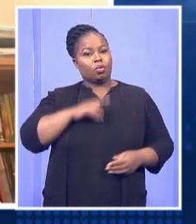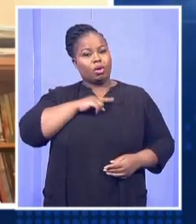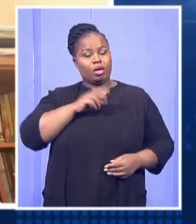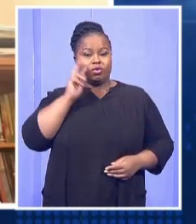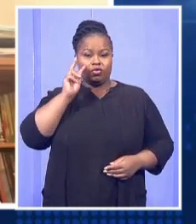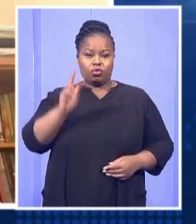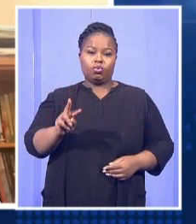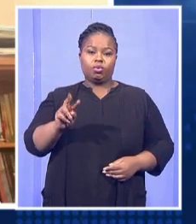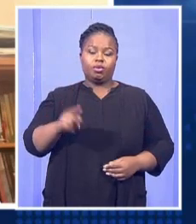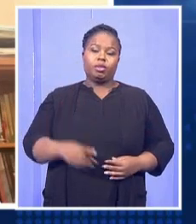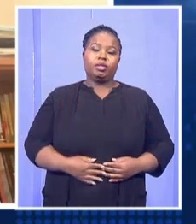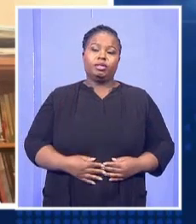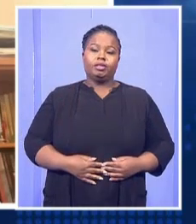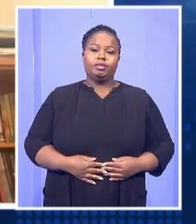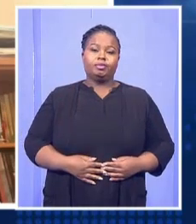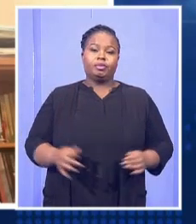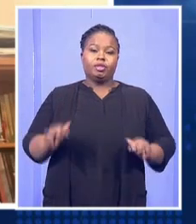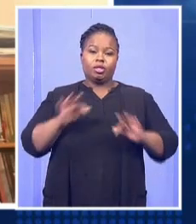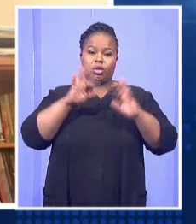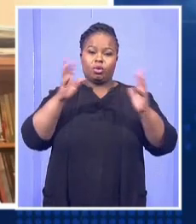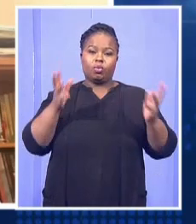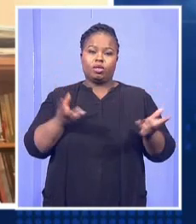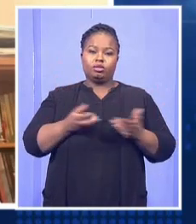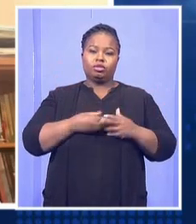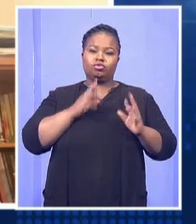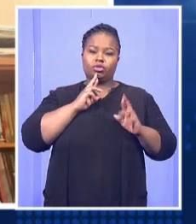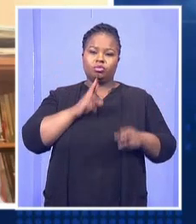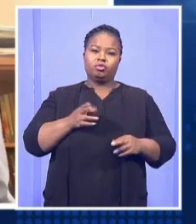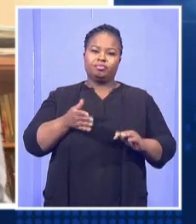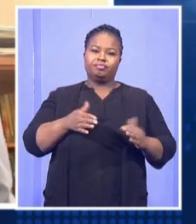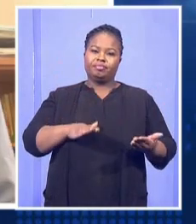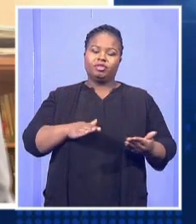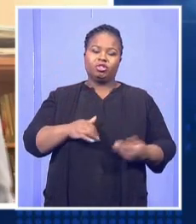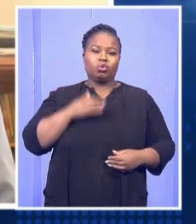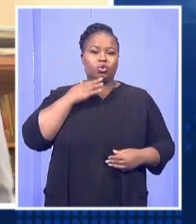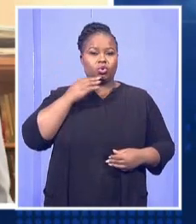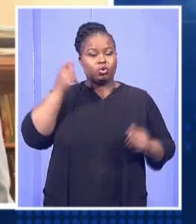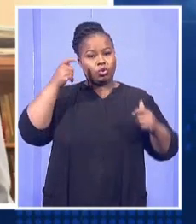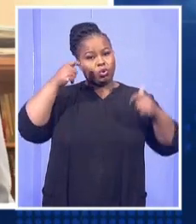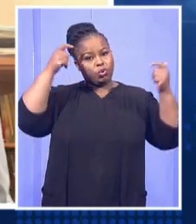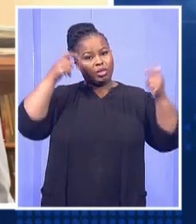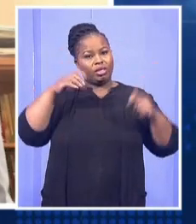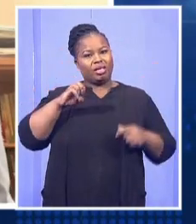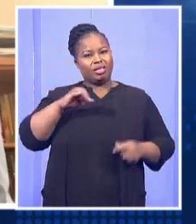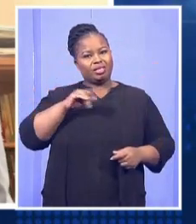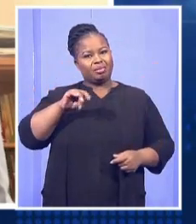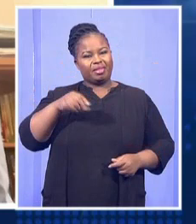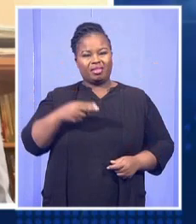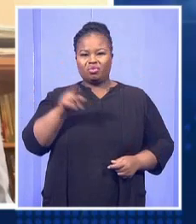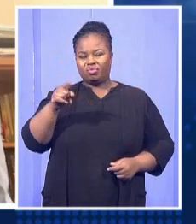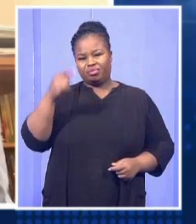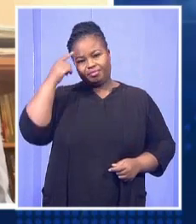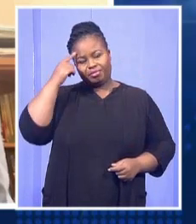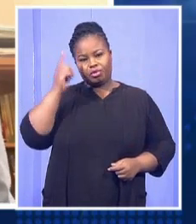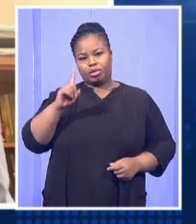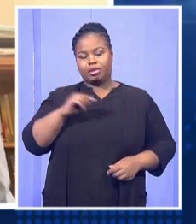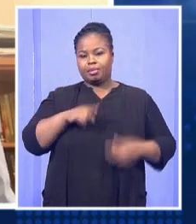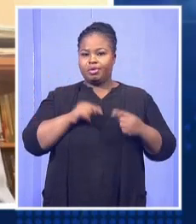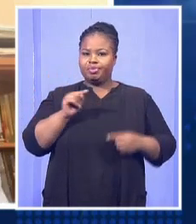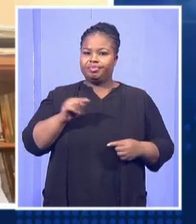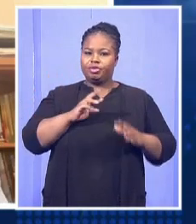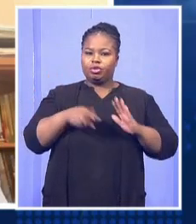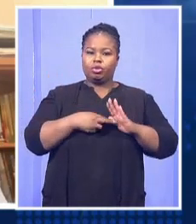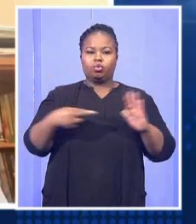at the world's response to the death of Queen Elizabeth, what were your thoughts around, really, the role